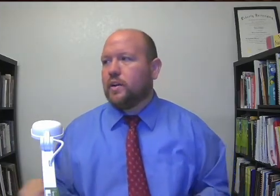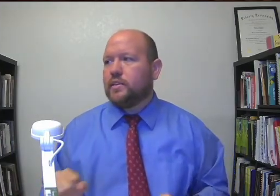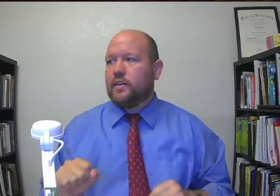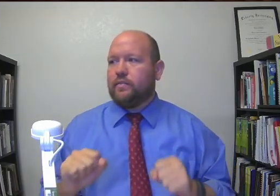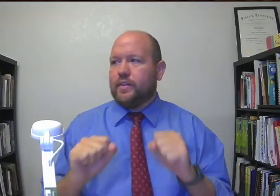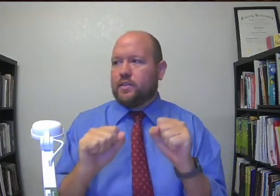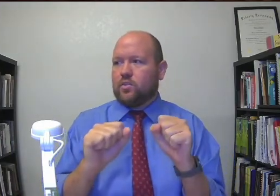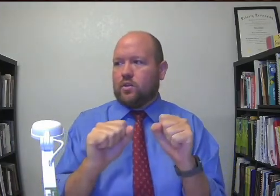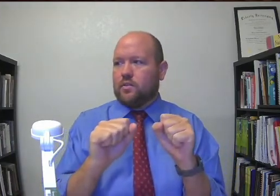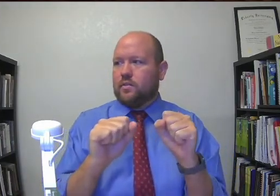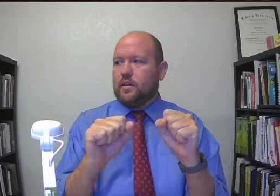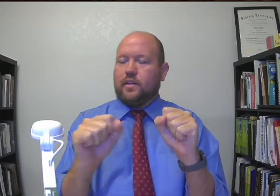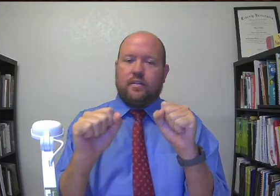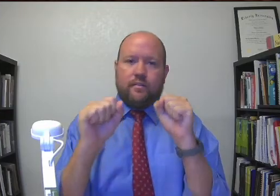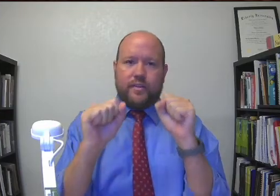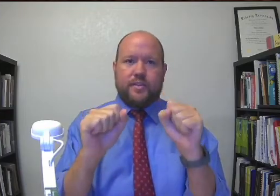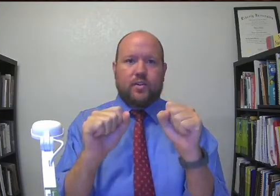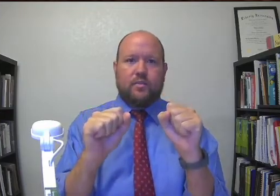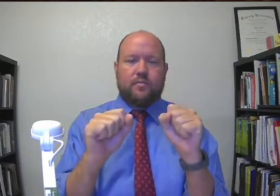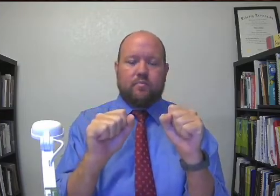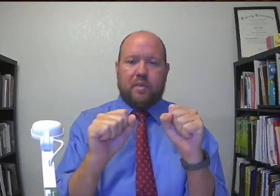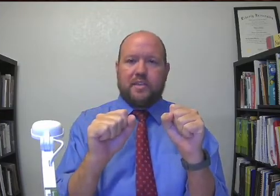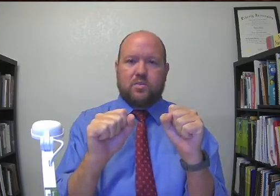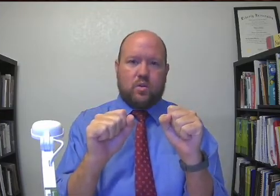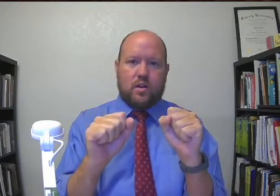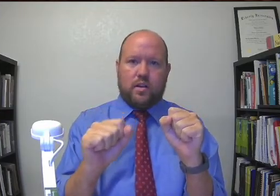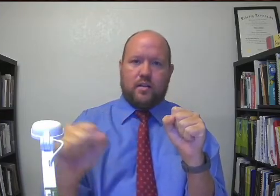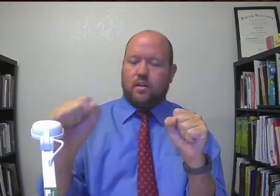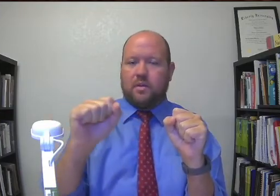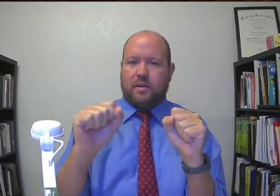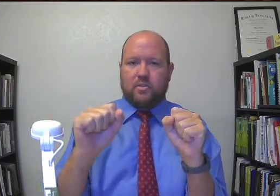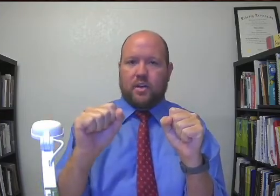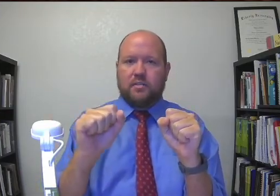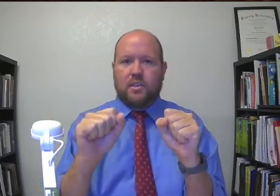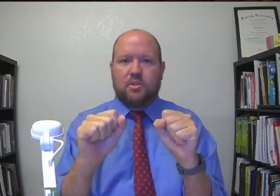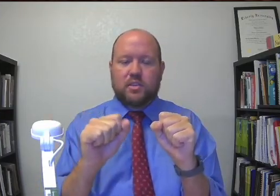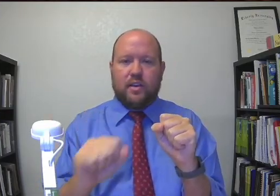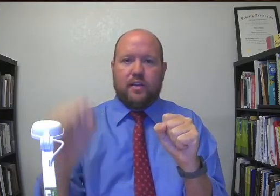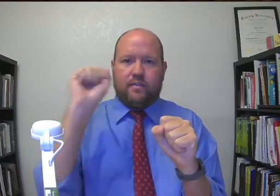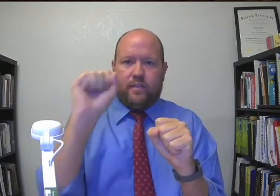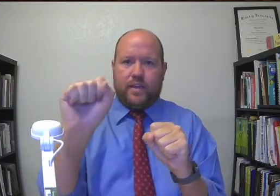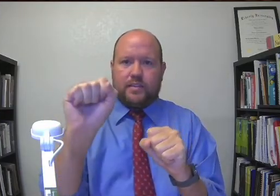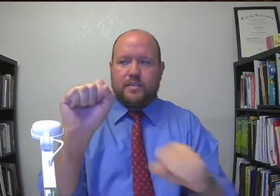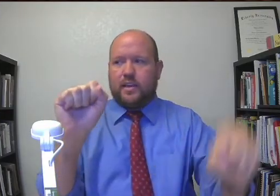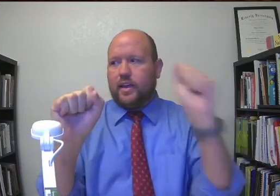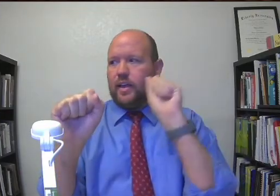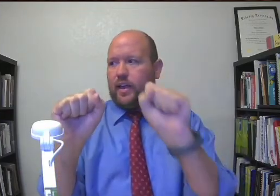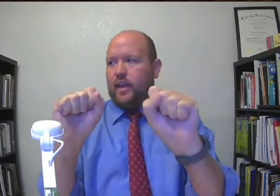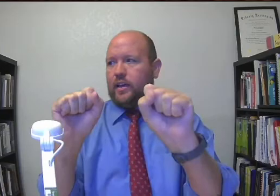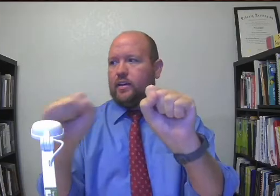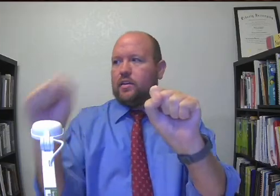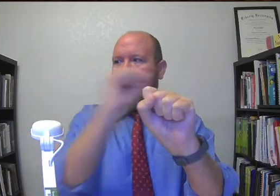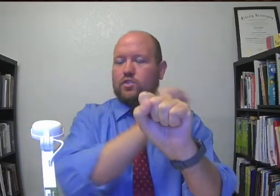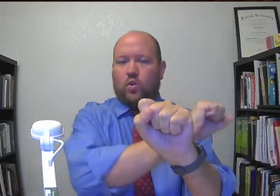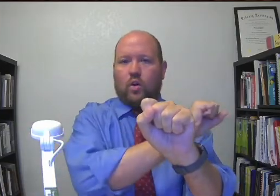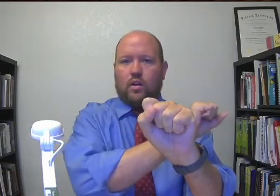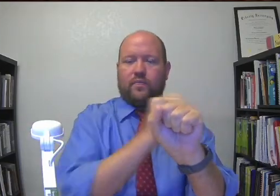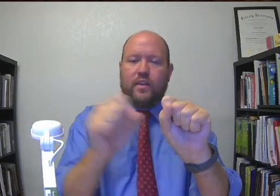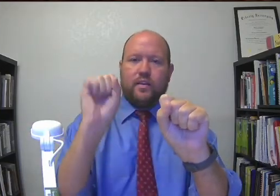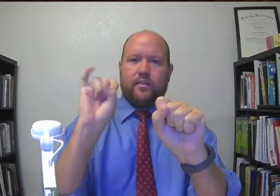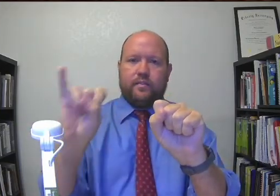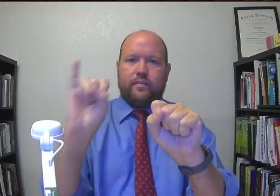Next word is visitor. Visitor. Base word, or not that base word, sorry, syllables. Viz